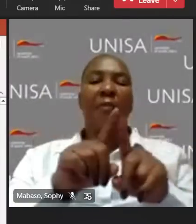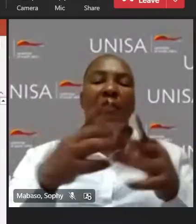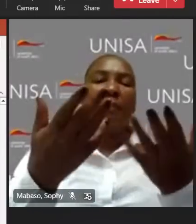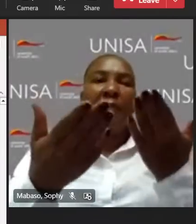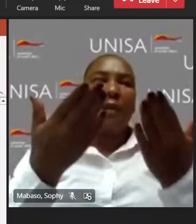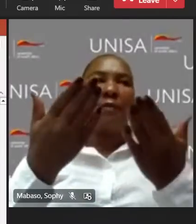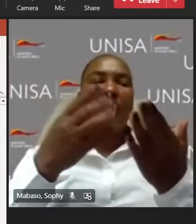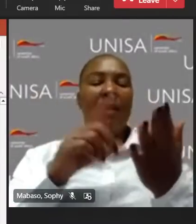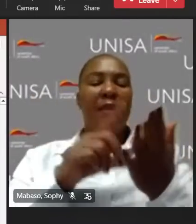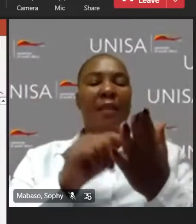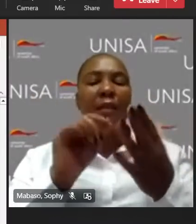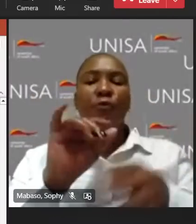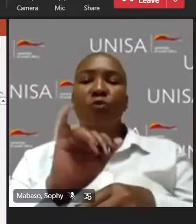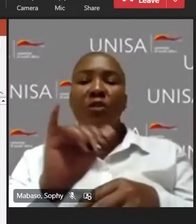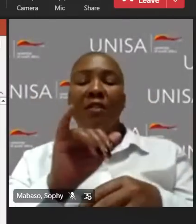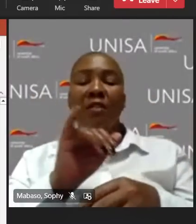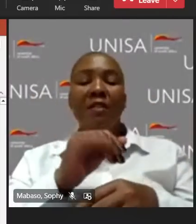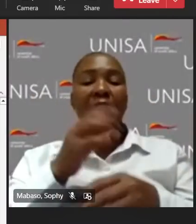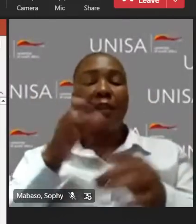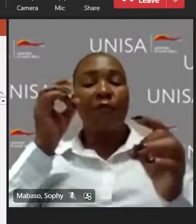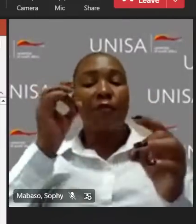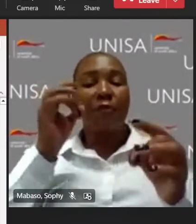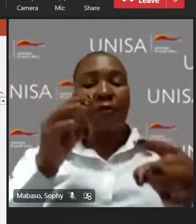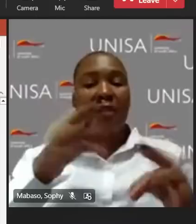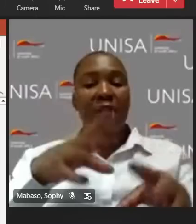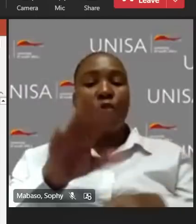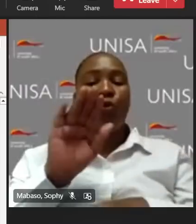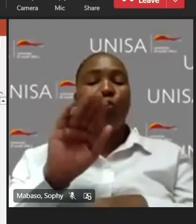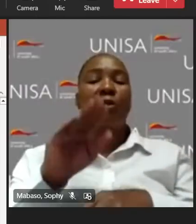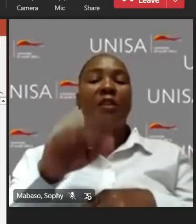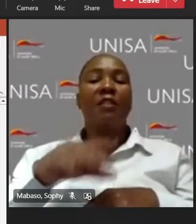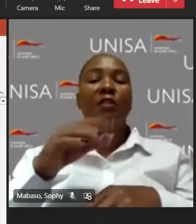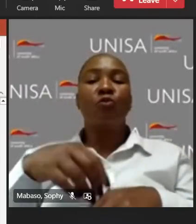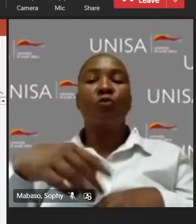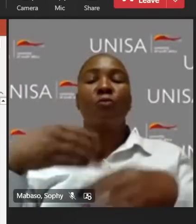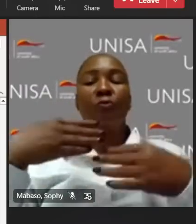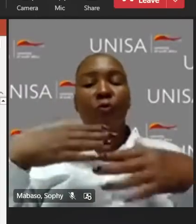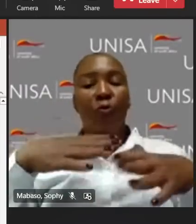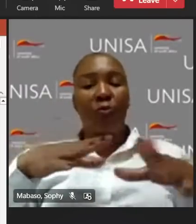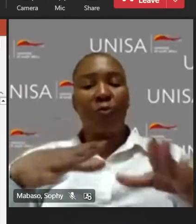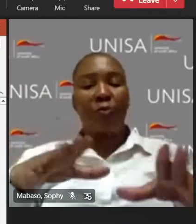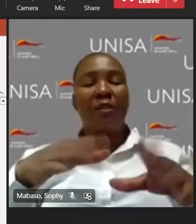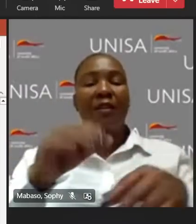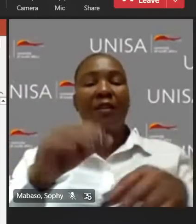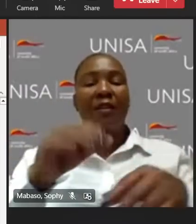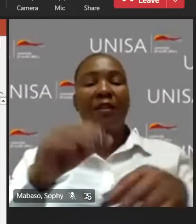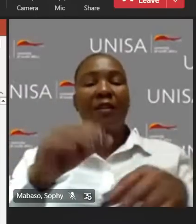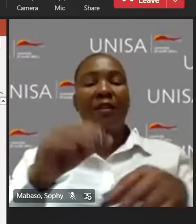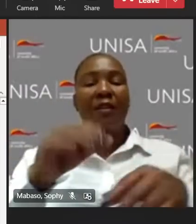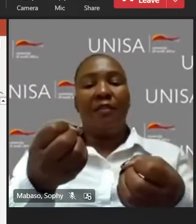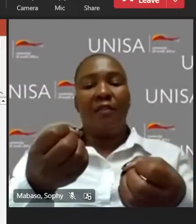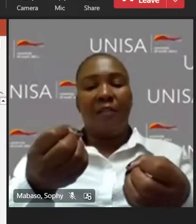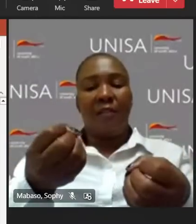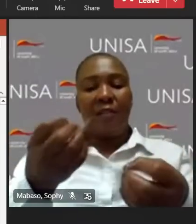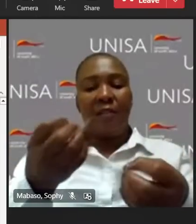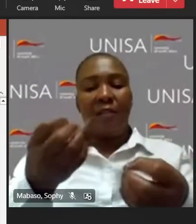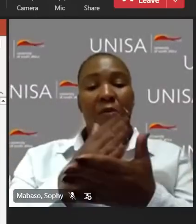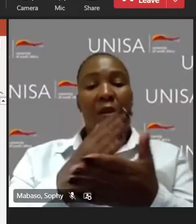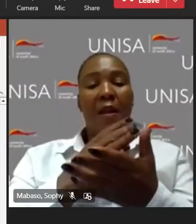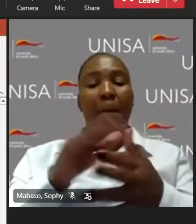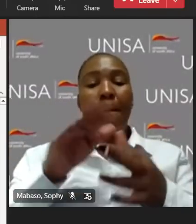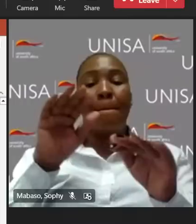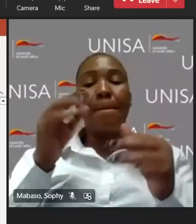Then your modules will automatically reinstate it and show the original cost or the original balance on the